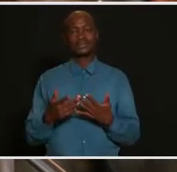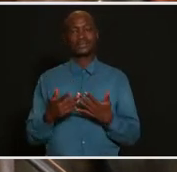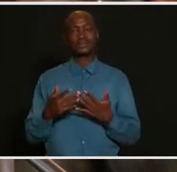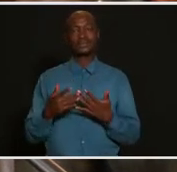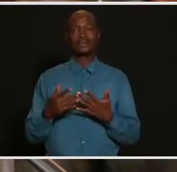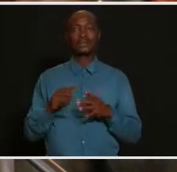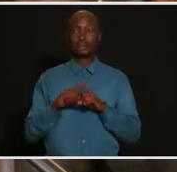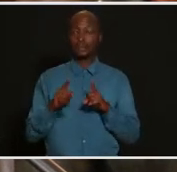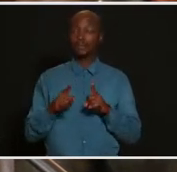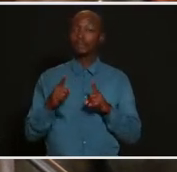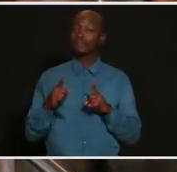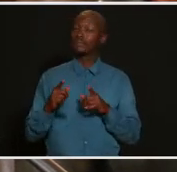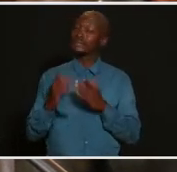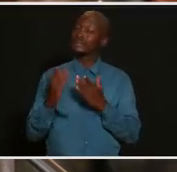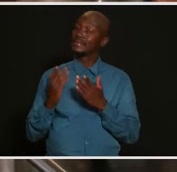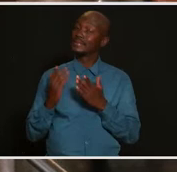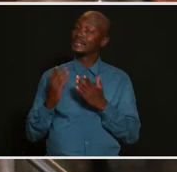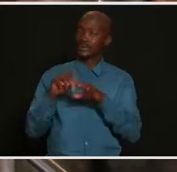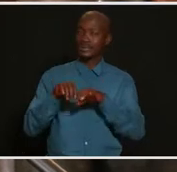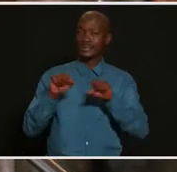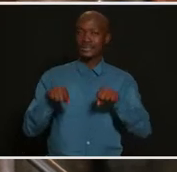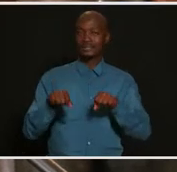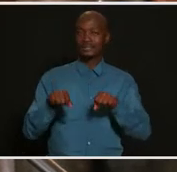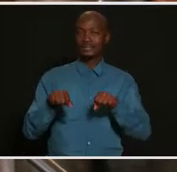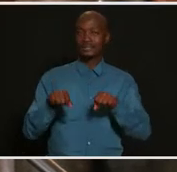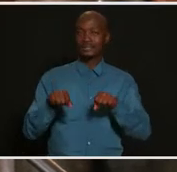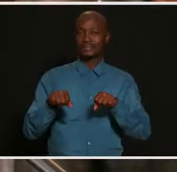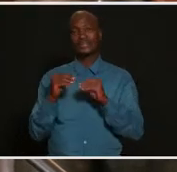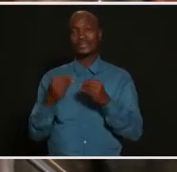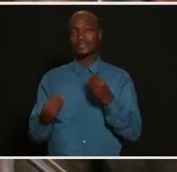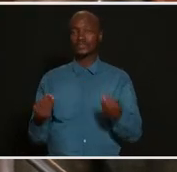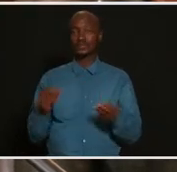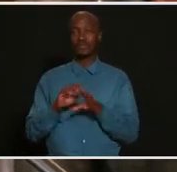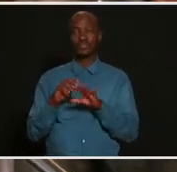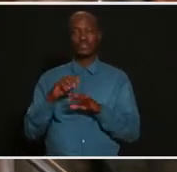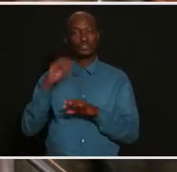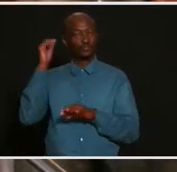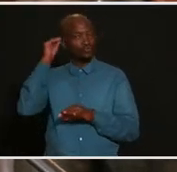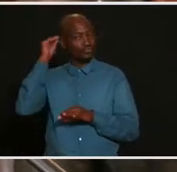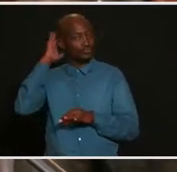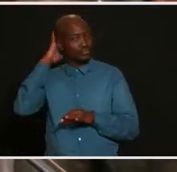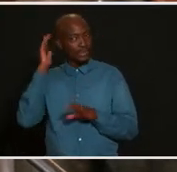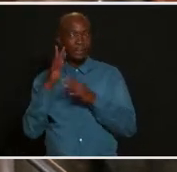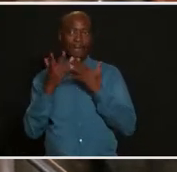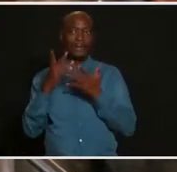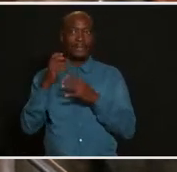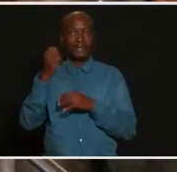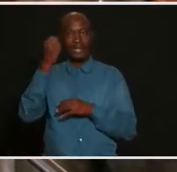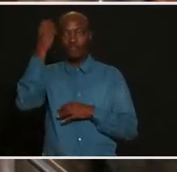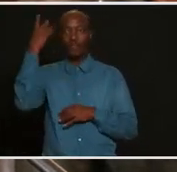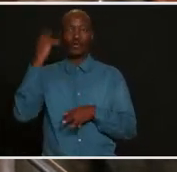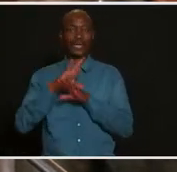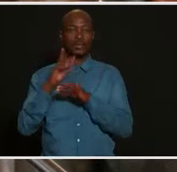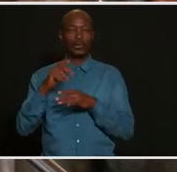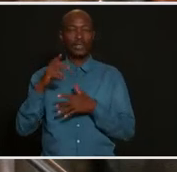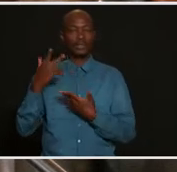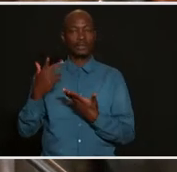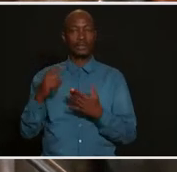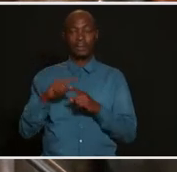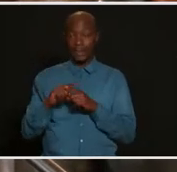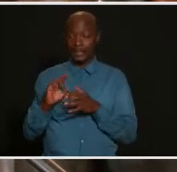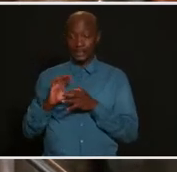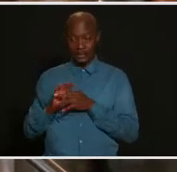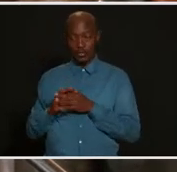now I do the school system teaches children to memorize information that they'll forget when they graduate but as a